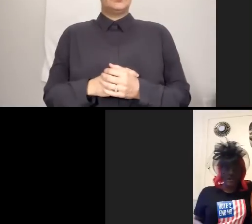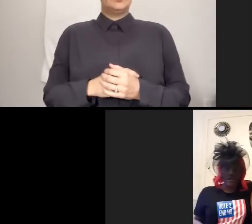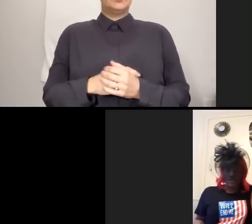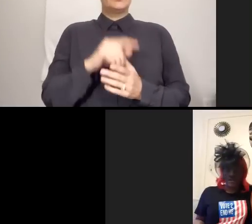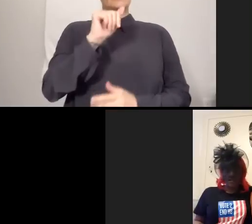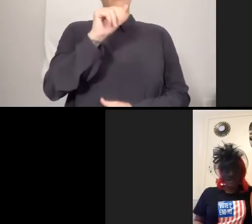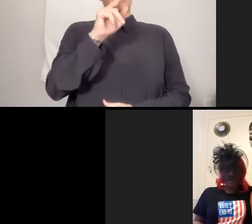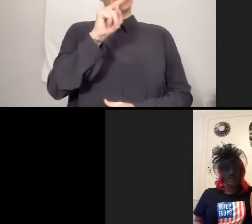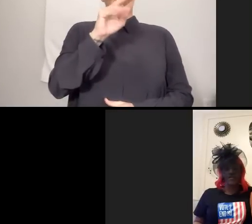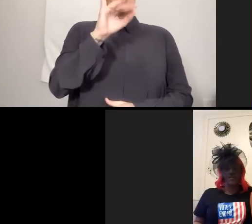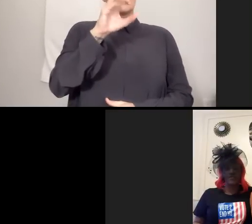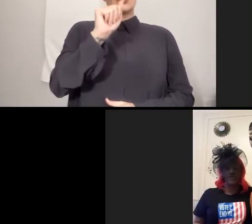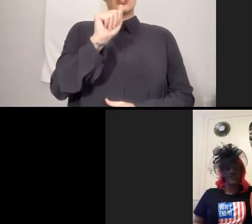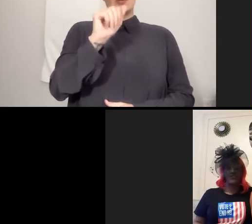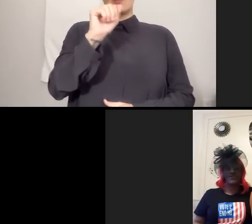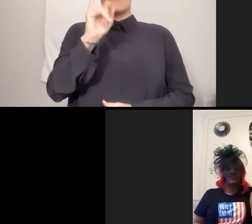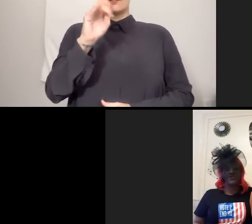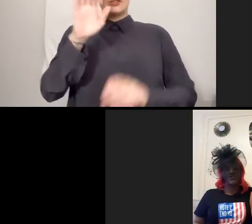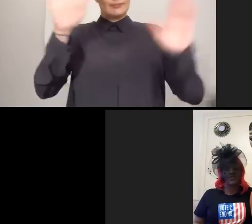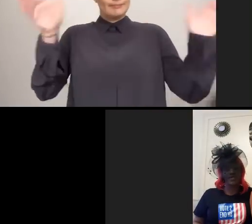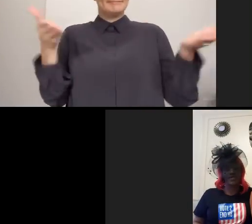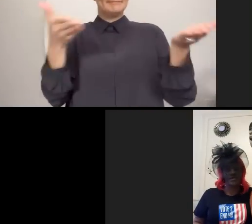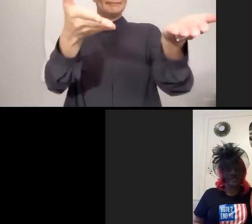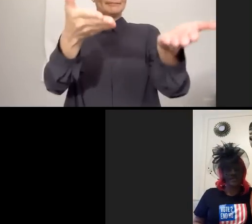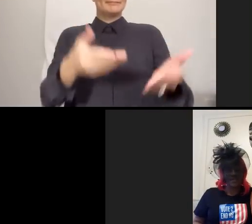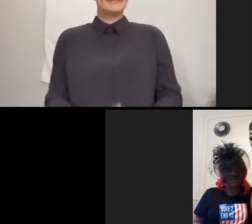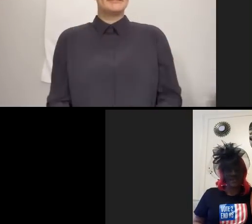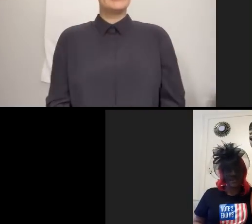Alicia, it's all yours.